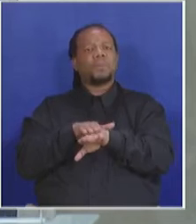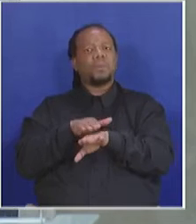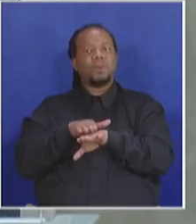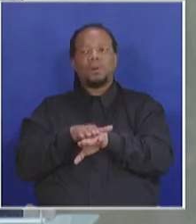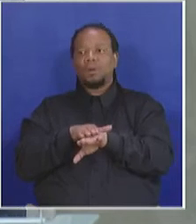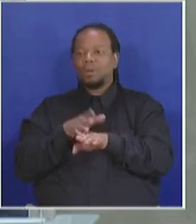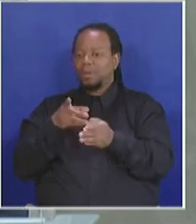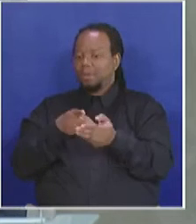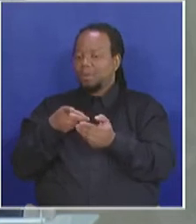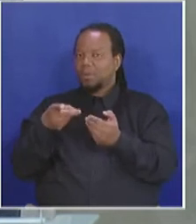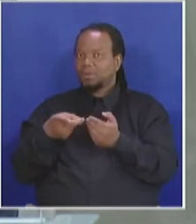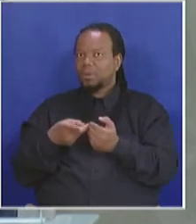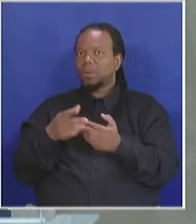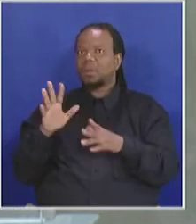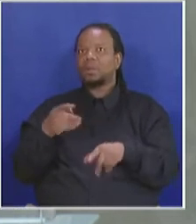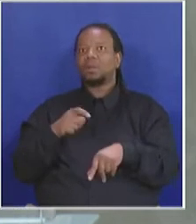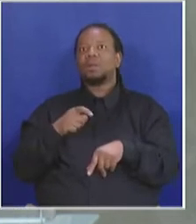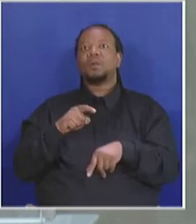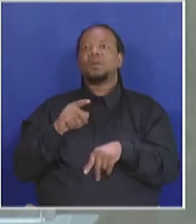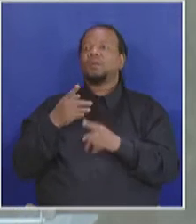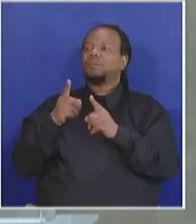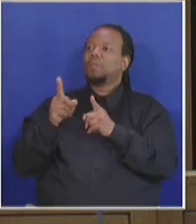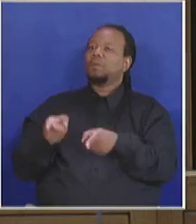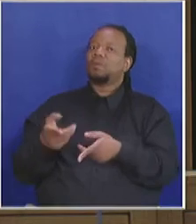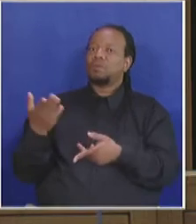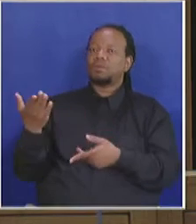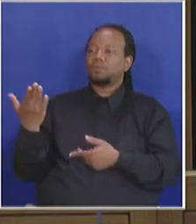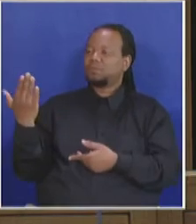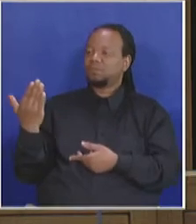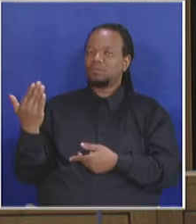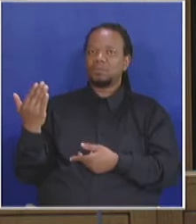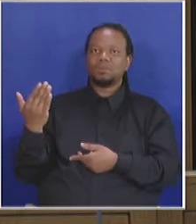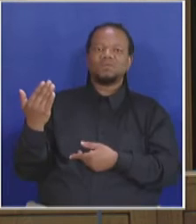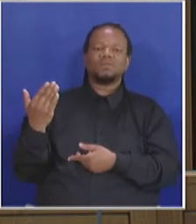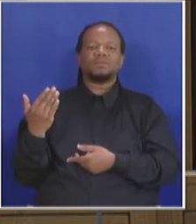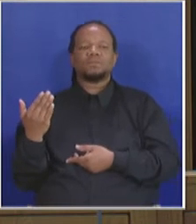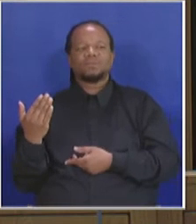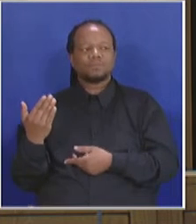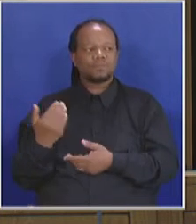projects are Honorable actually Julius, there is going... a point of order. Honorable...